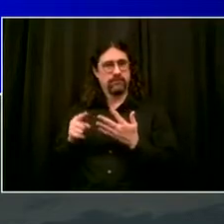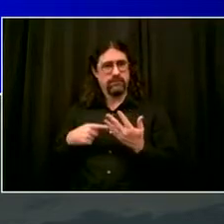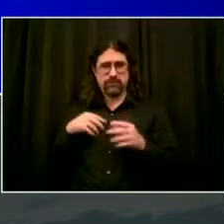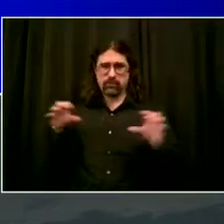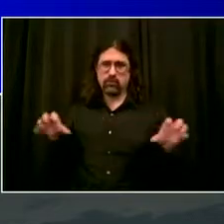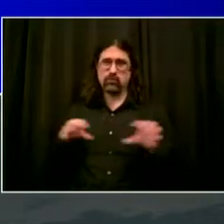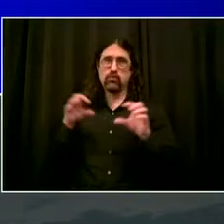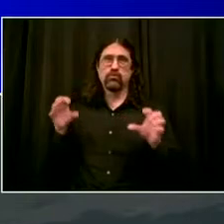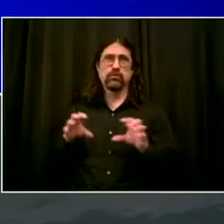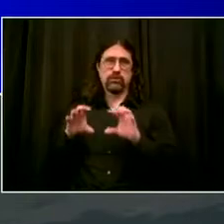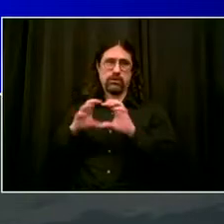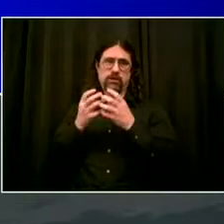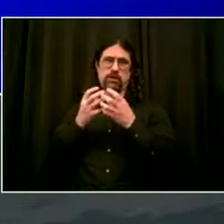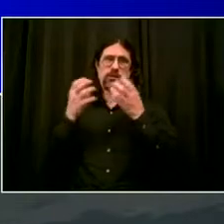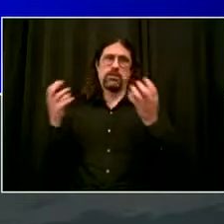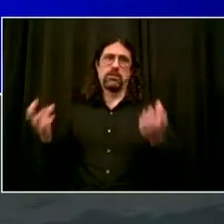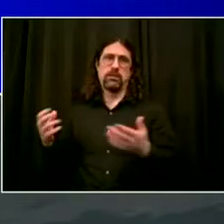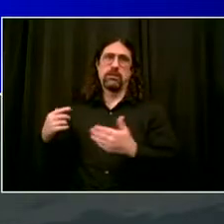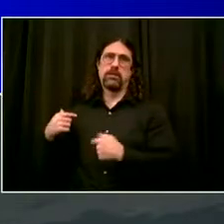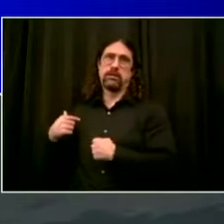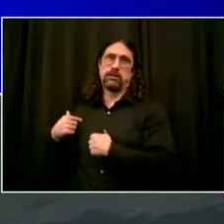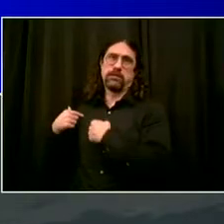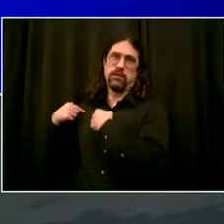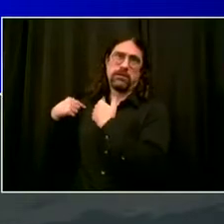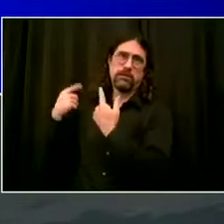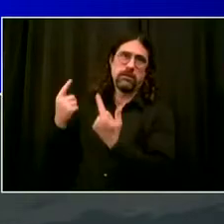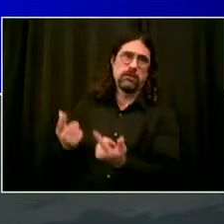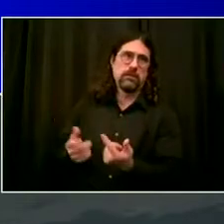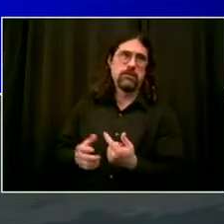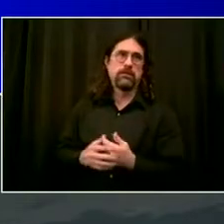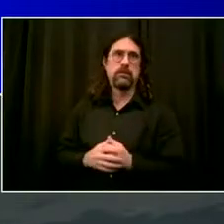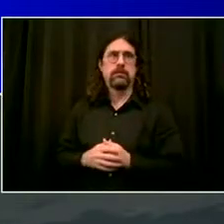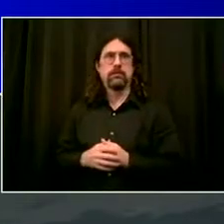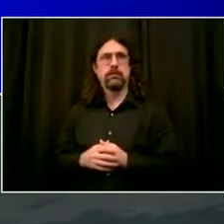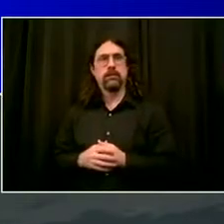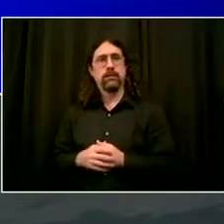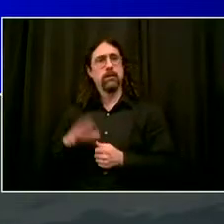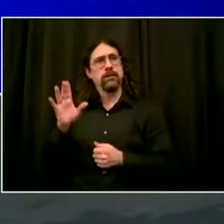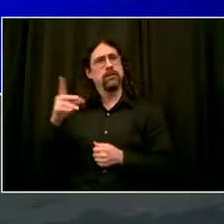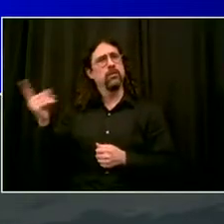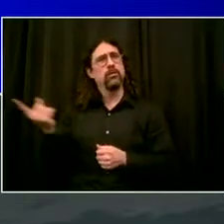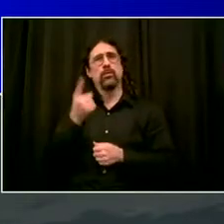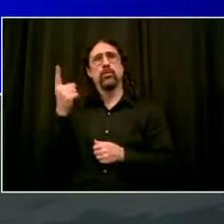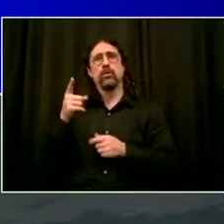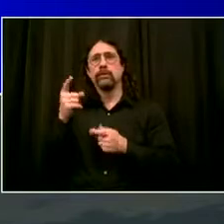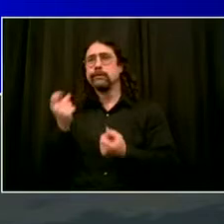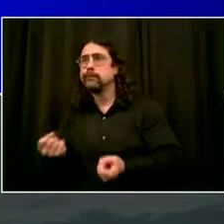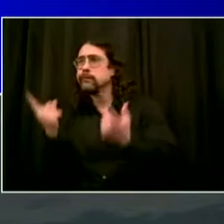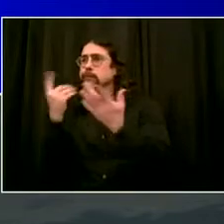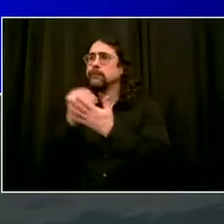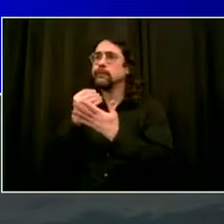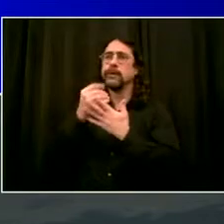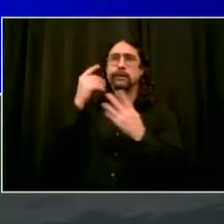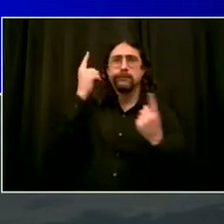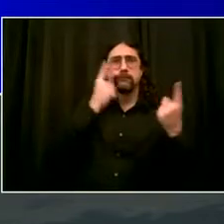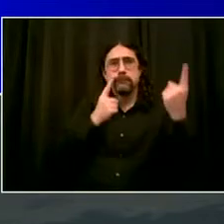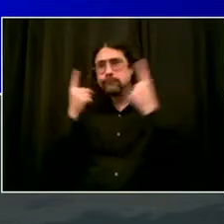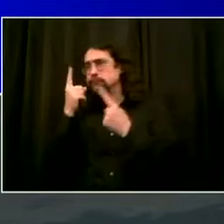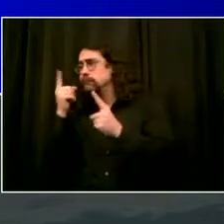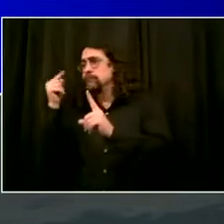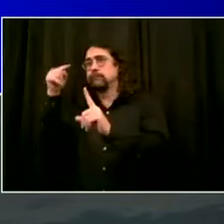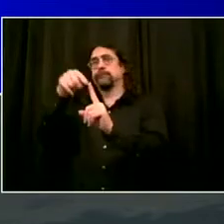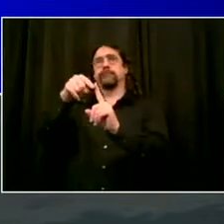layering health and safety measures one on top of another that all cost a lot of money but that FEMA Aid helped the federal grants